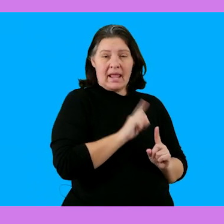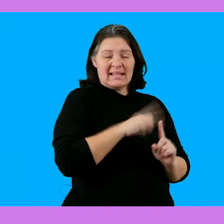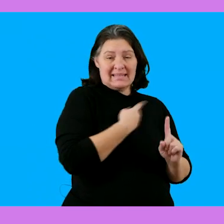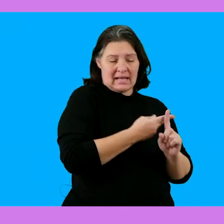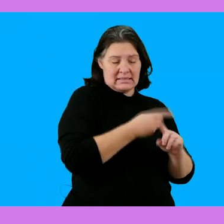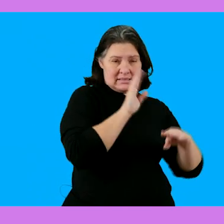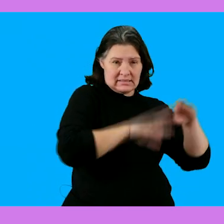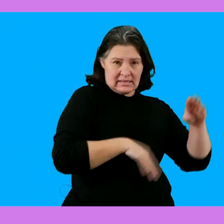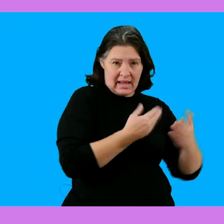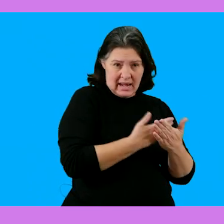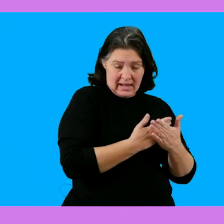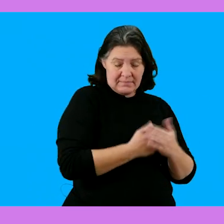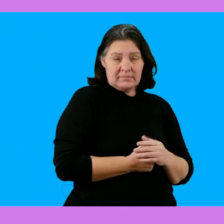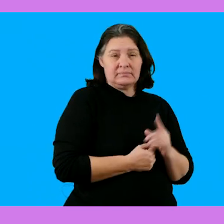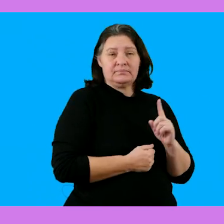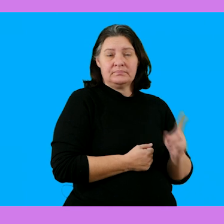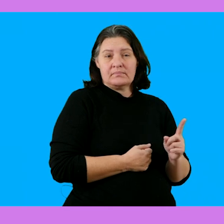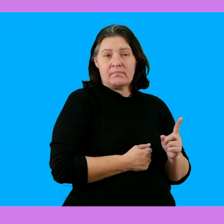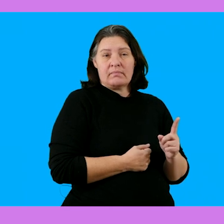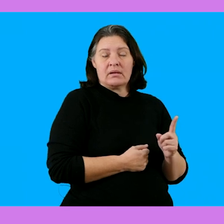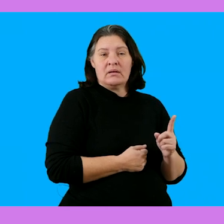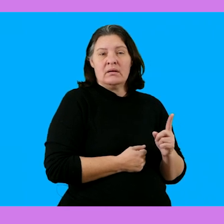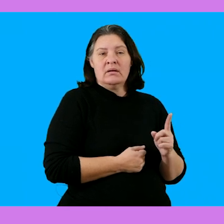let me just erase that. Taxable income